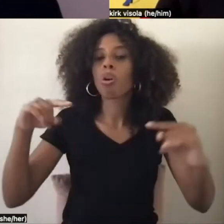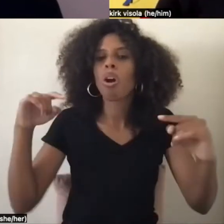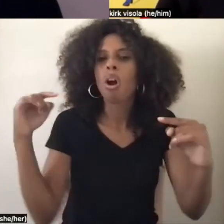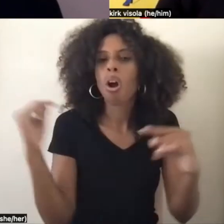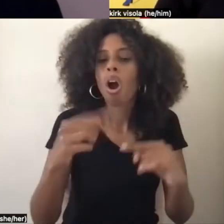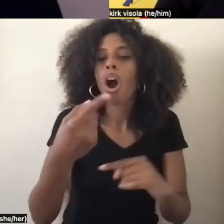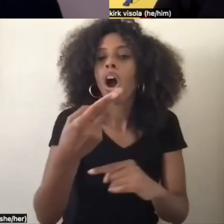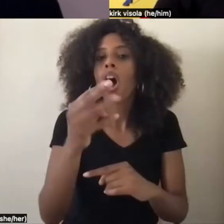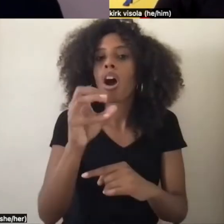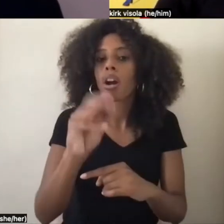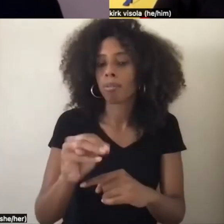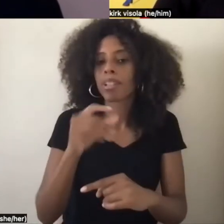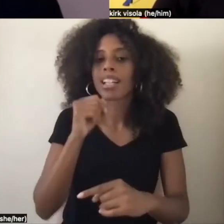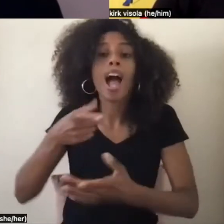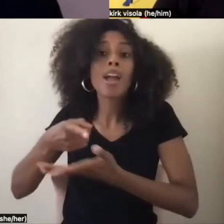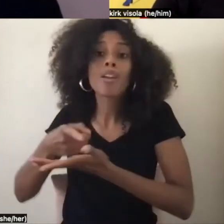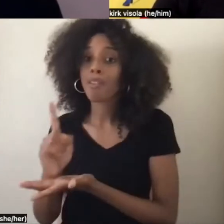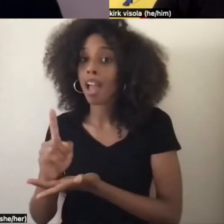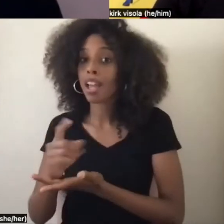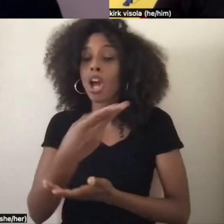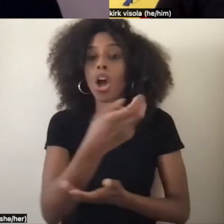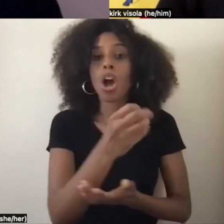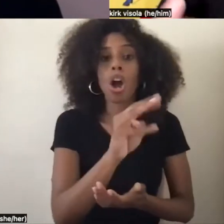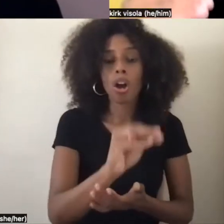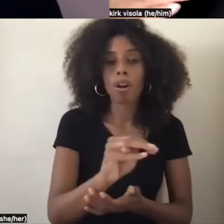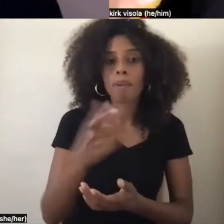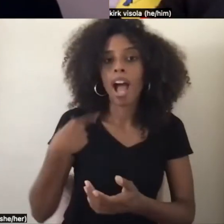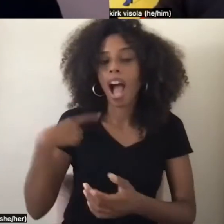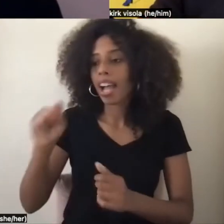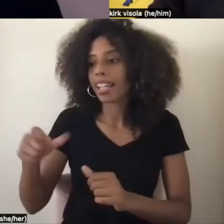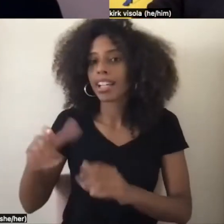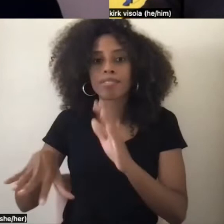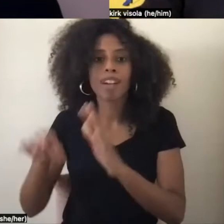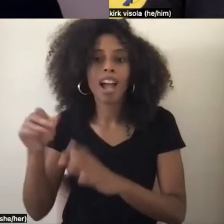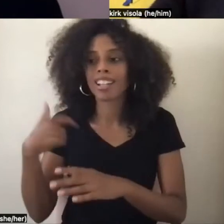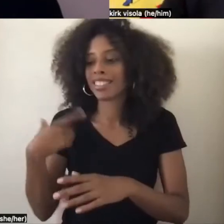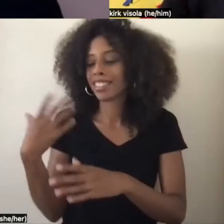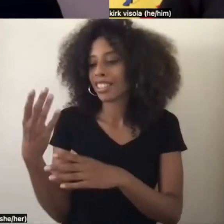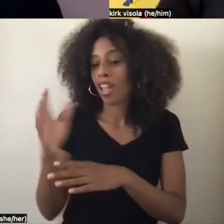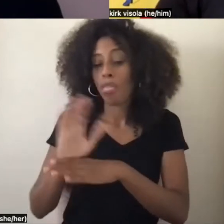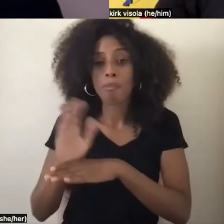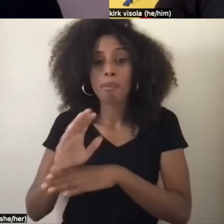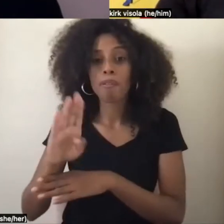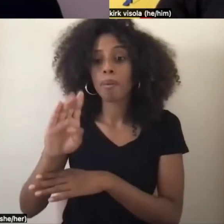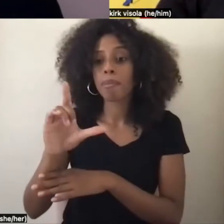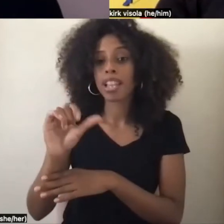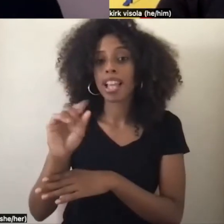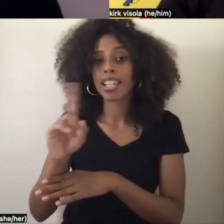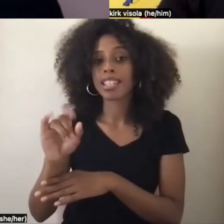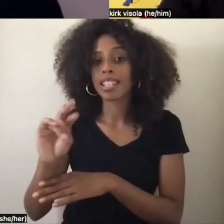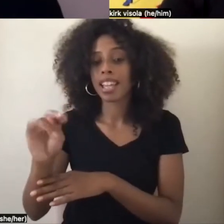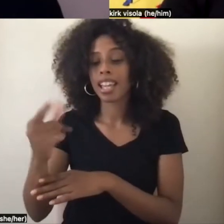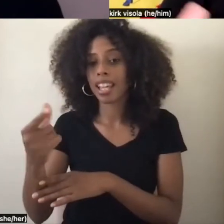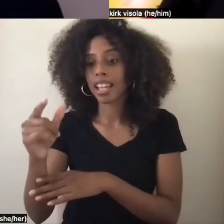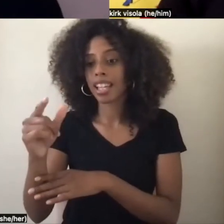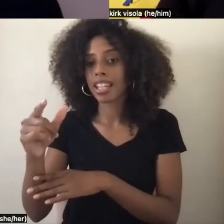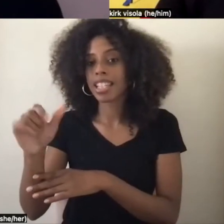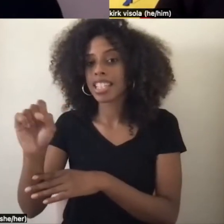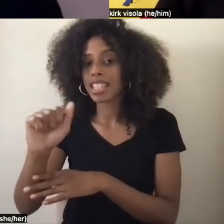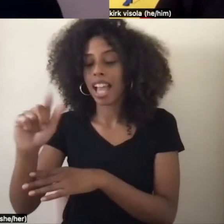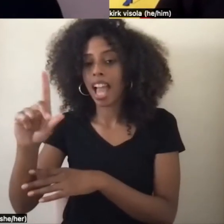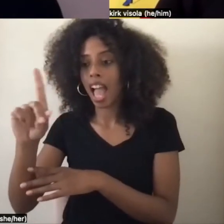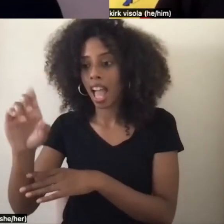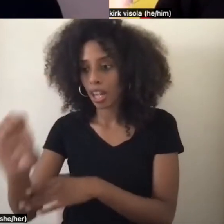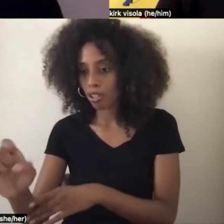subjective. I can find Blazing Saddles to be funny and someone can find it to be offensive. I can find any comic to be funny and someone can find them to